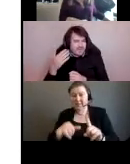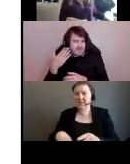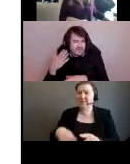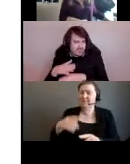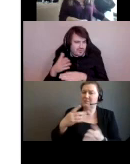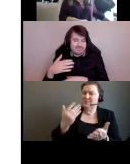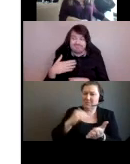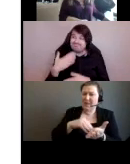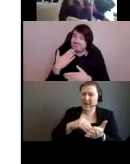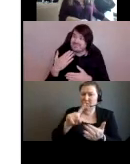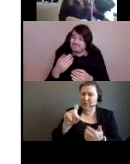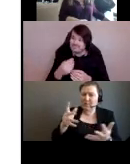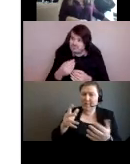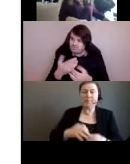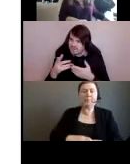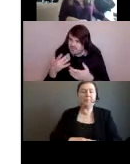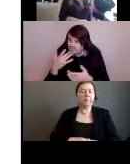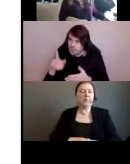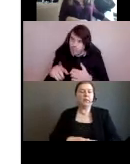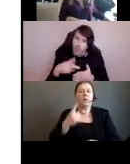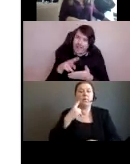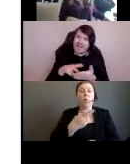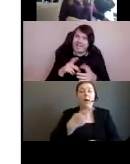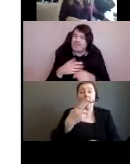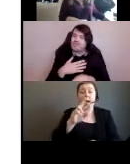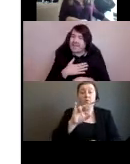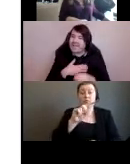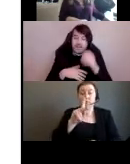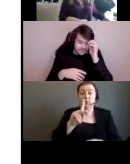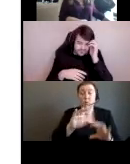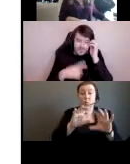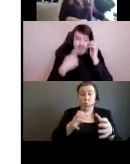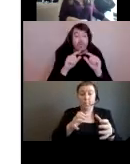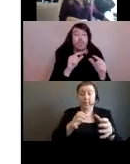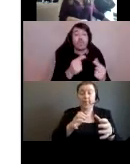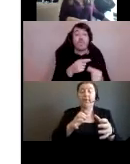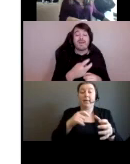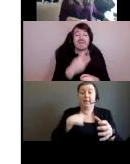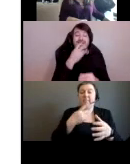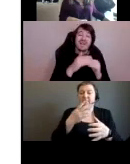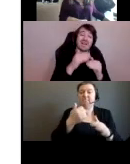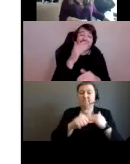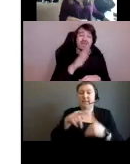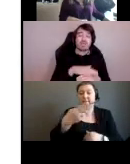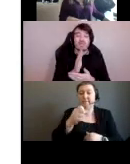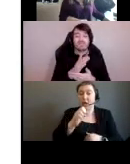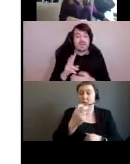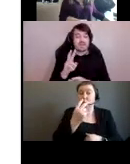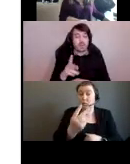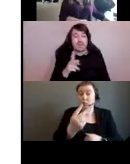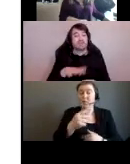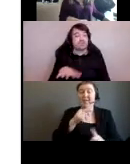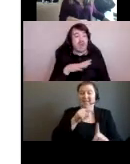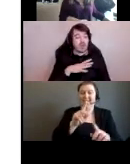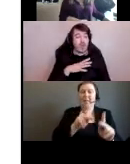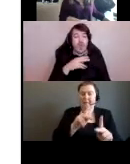off again? For high-risk groups in phase 2, it listed people with intellectual and developmental disabilities. Does this include the